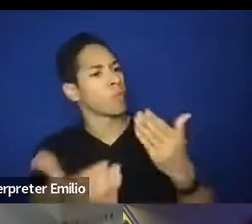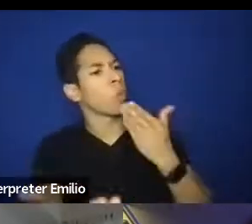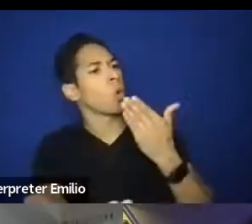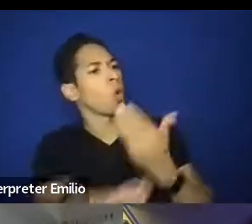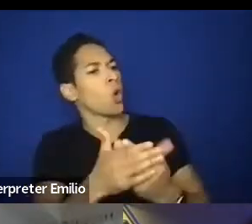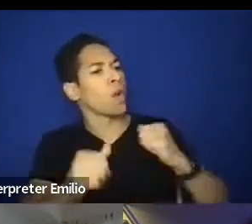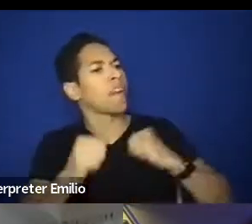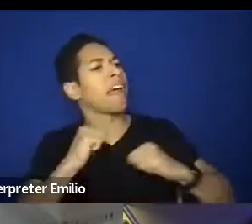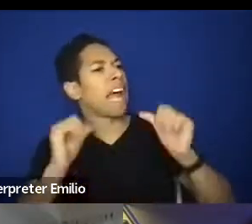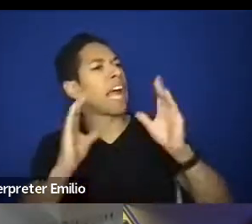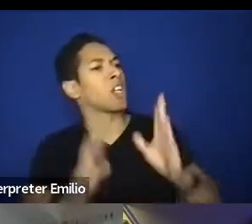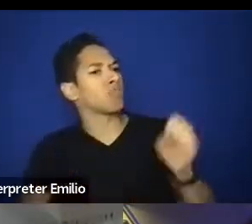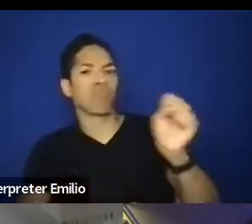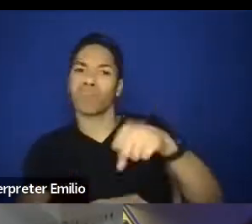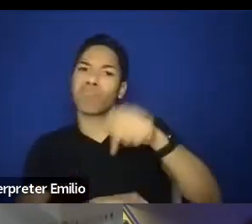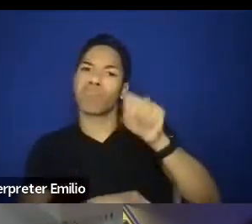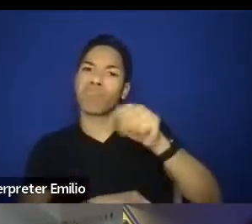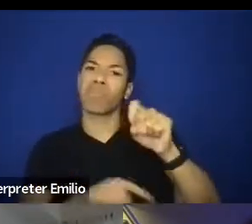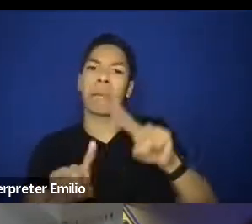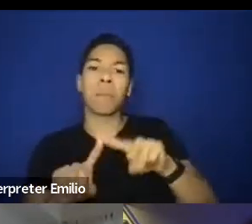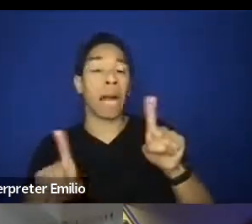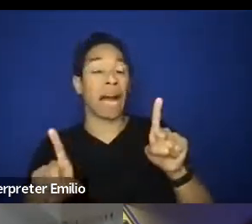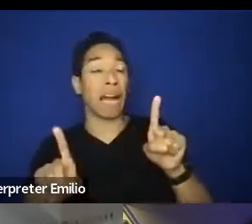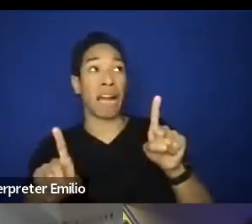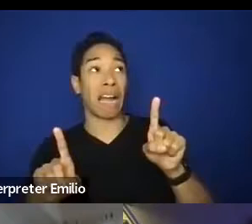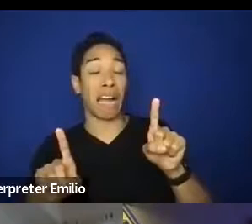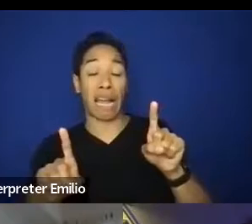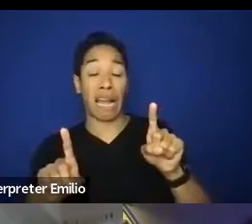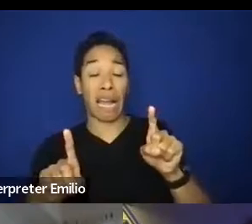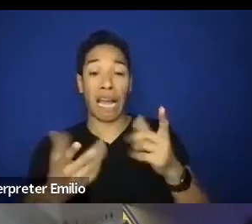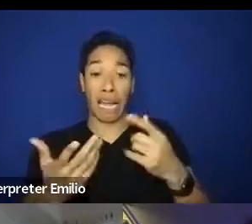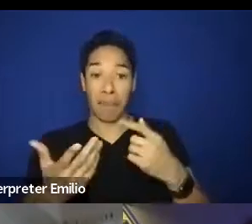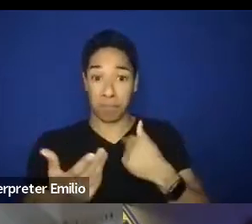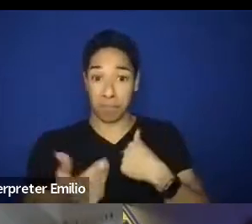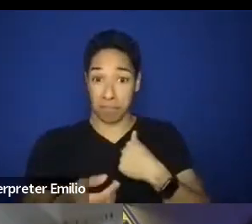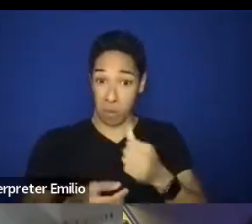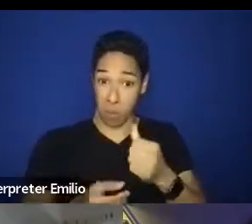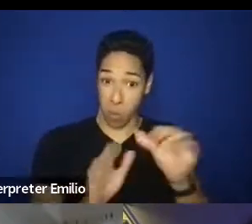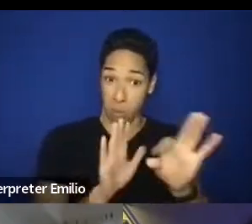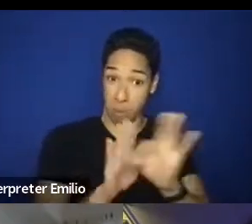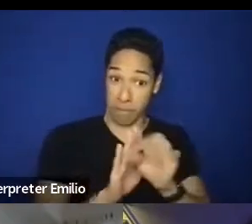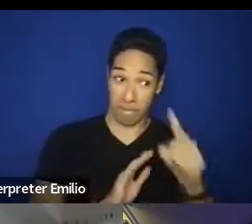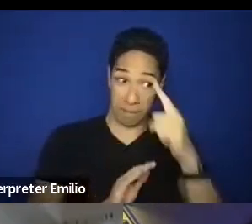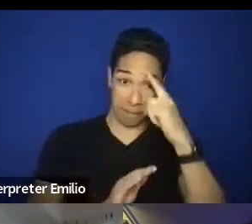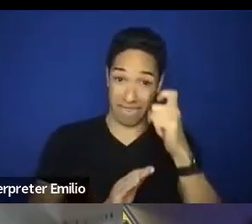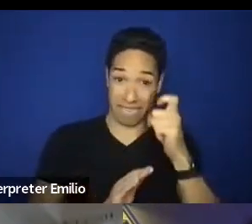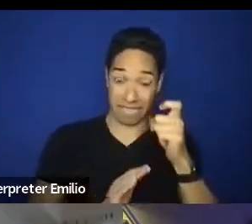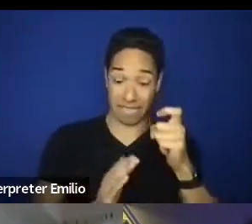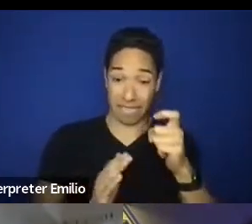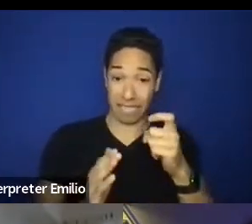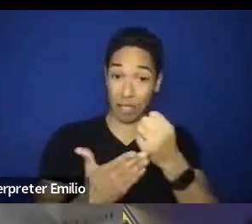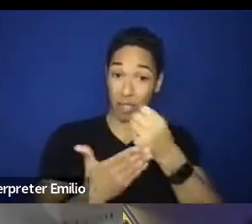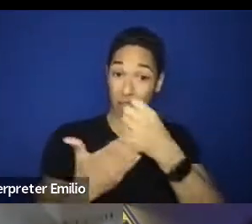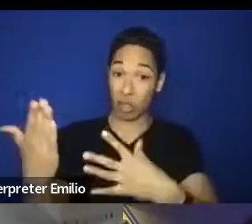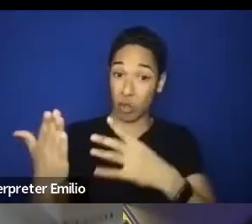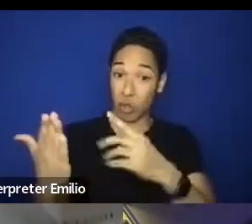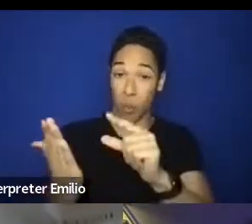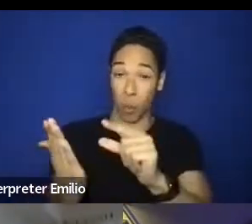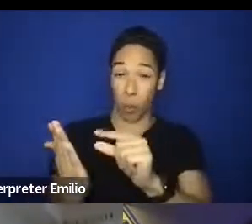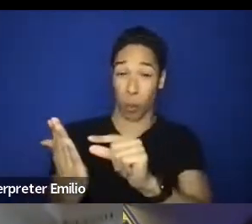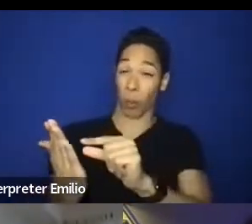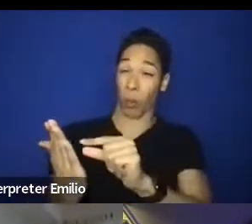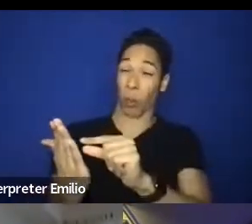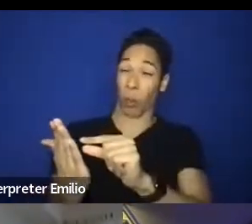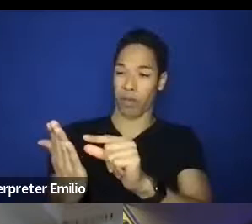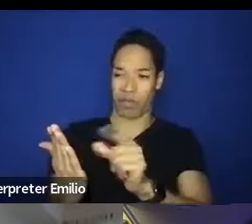but like, am I going to not cast somebody because the script was too small on something they're going to memorize anyways?